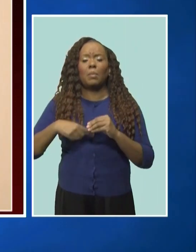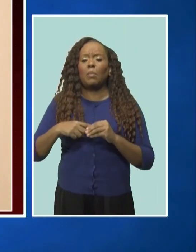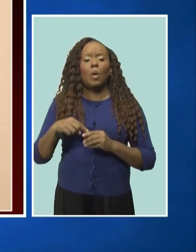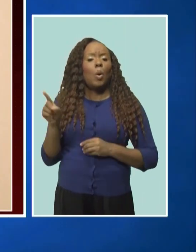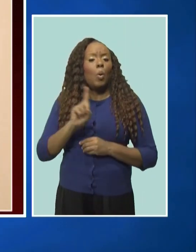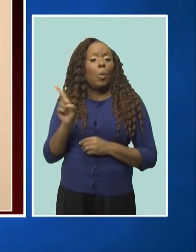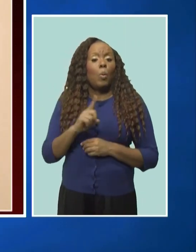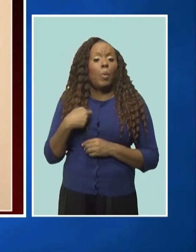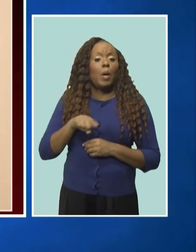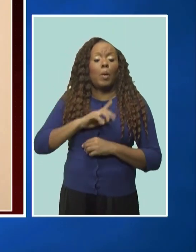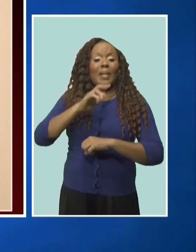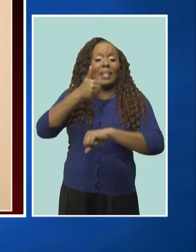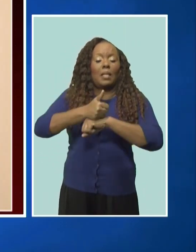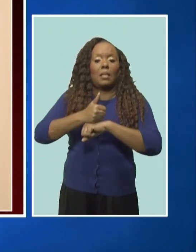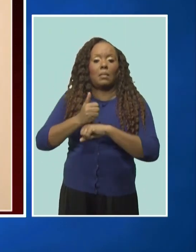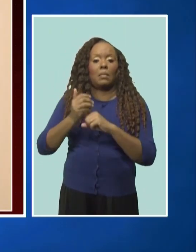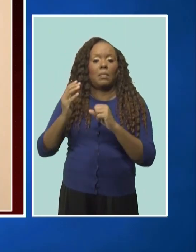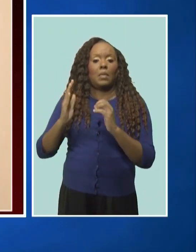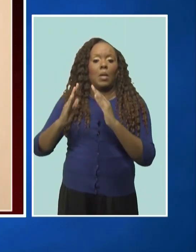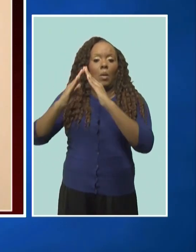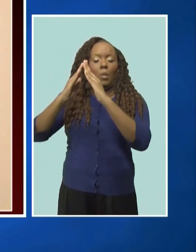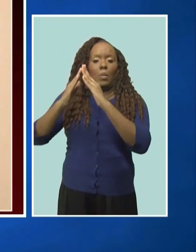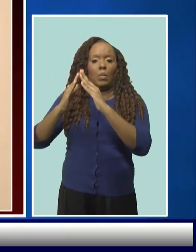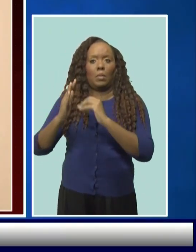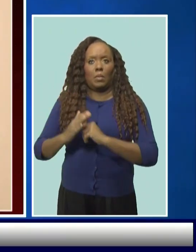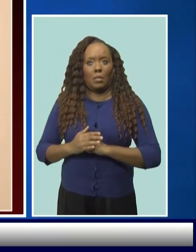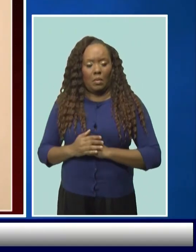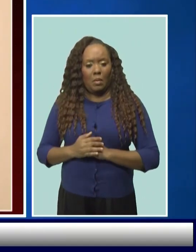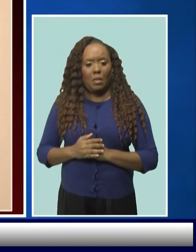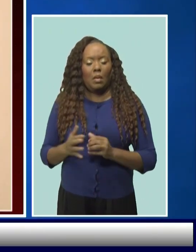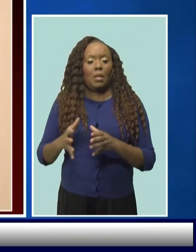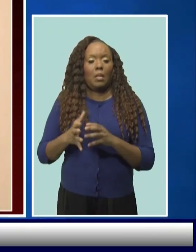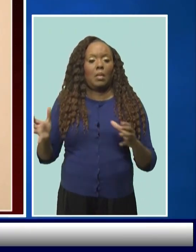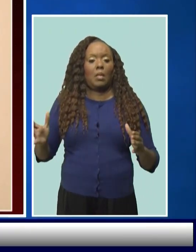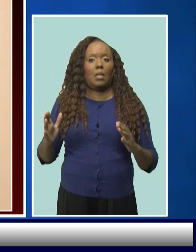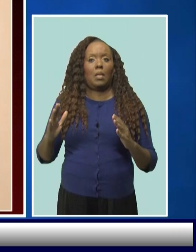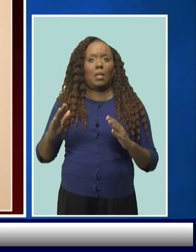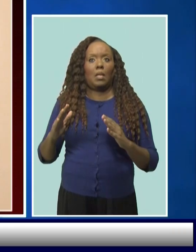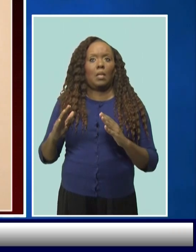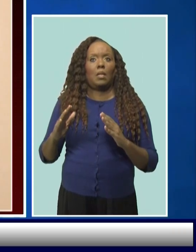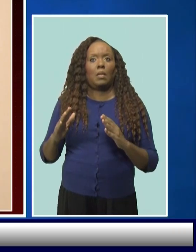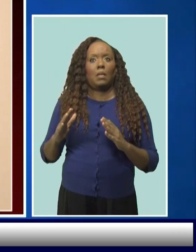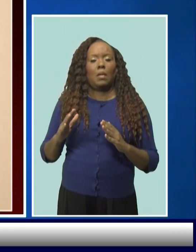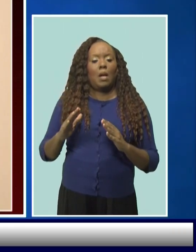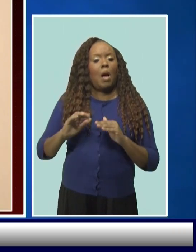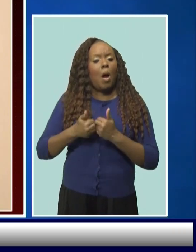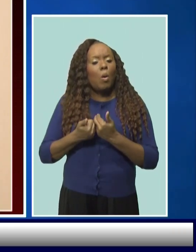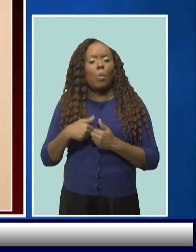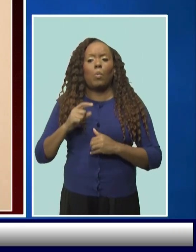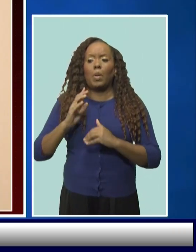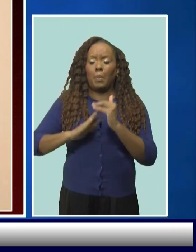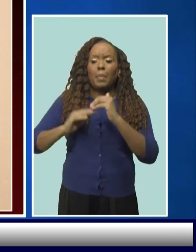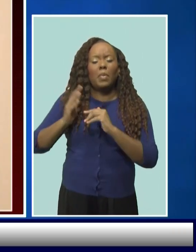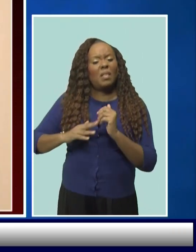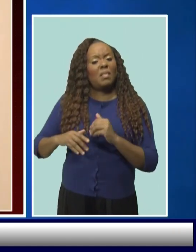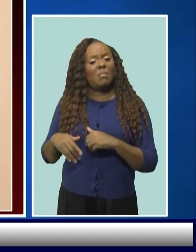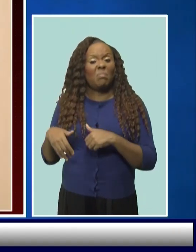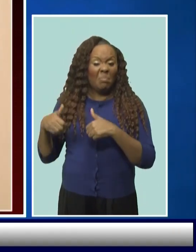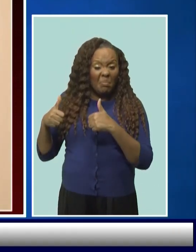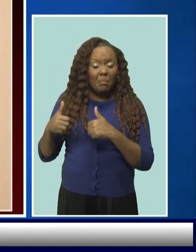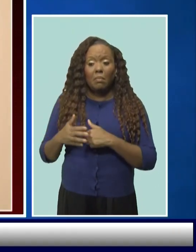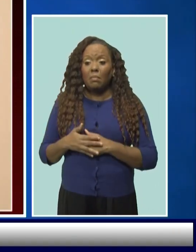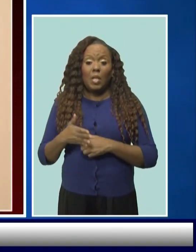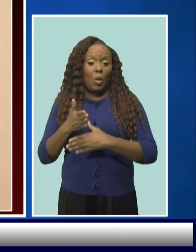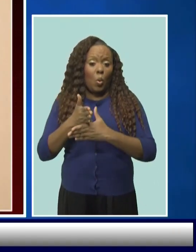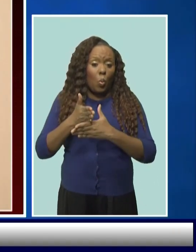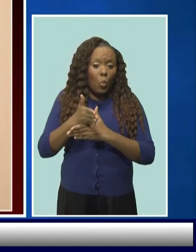people as opposed to how we build. I think that a lot of our housing stock is pretty good in terms of the fact that persons, even in wood